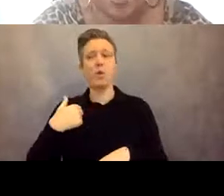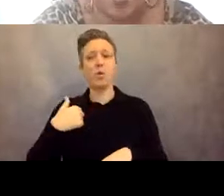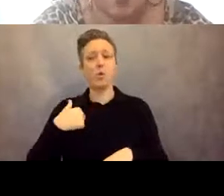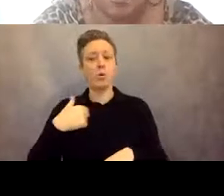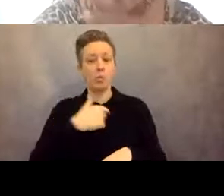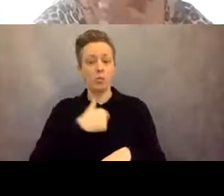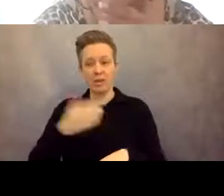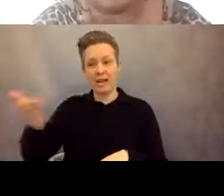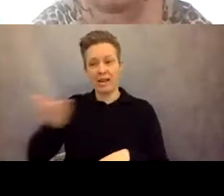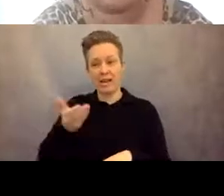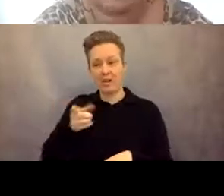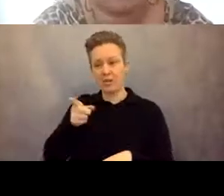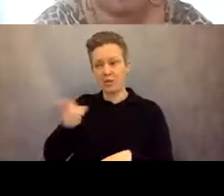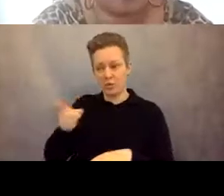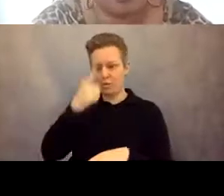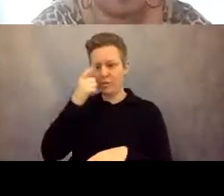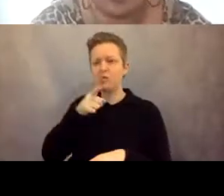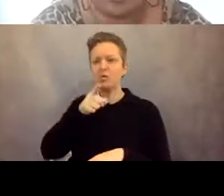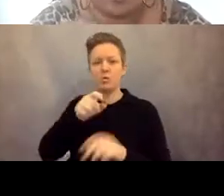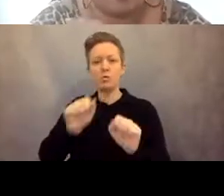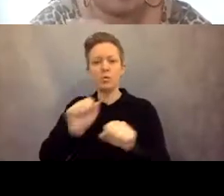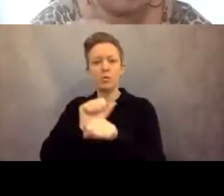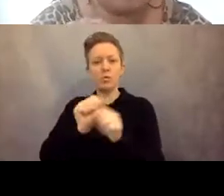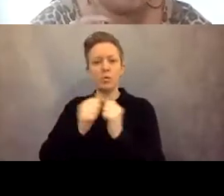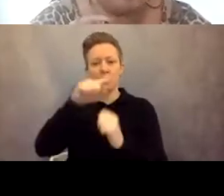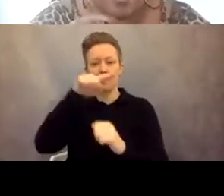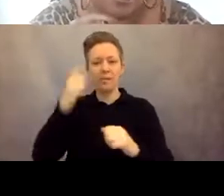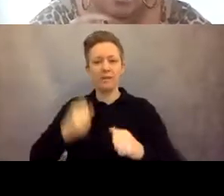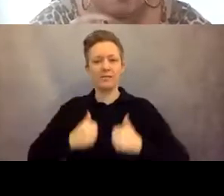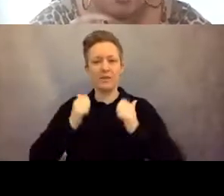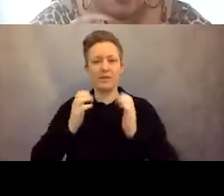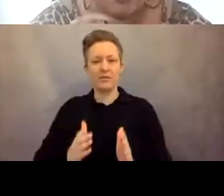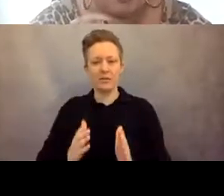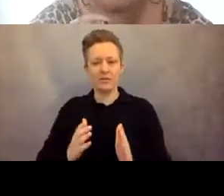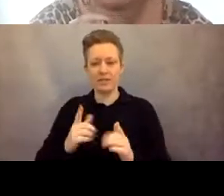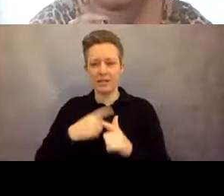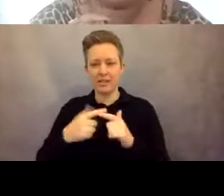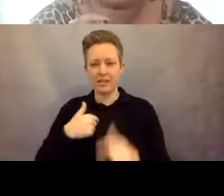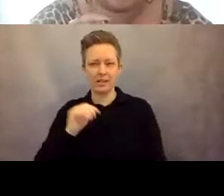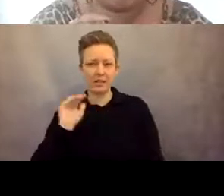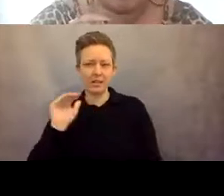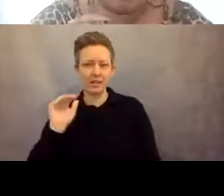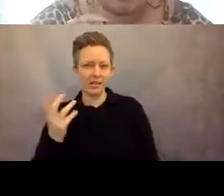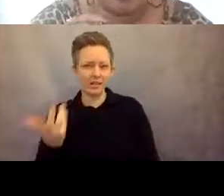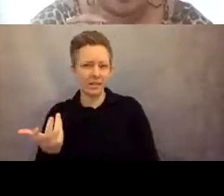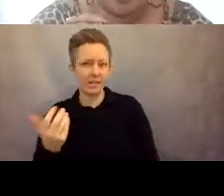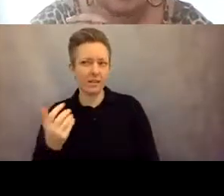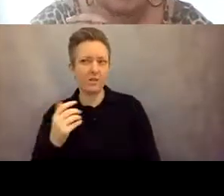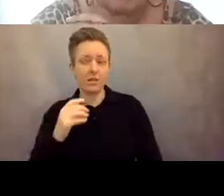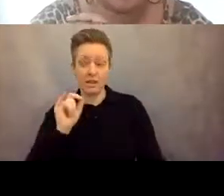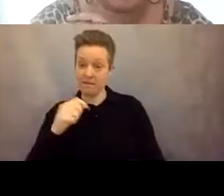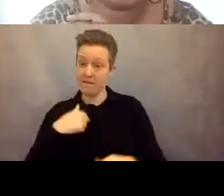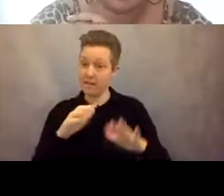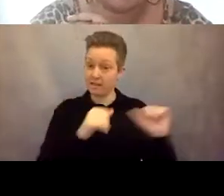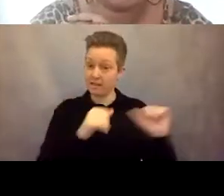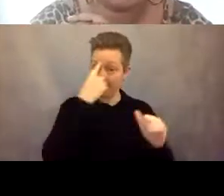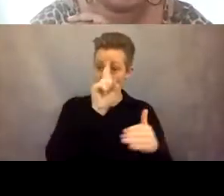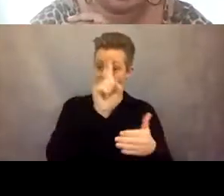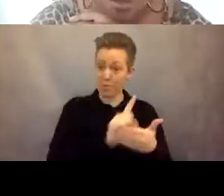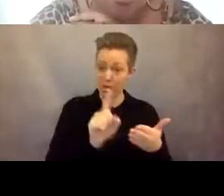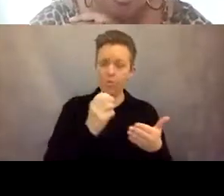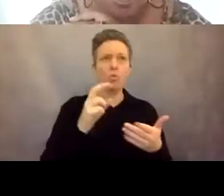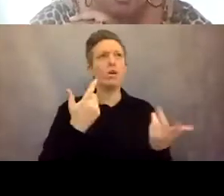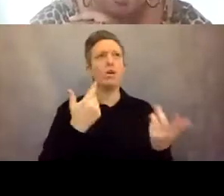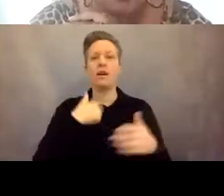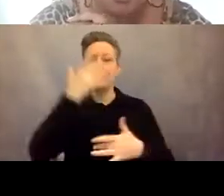leave? What happens when I'm sick for a week and with the flu and can't come in? Like, does the work stop? And the fact that